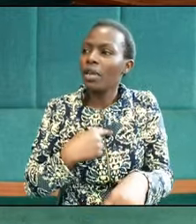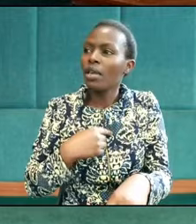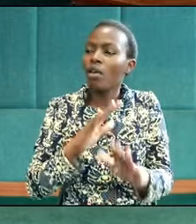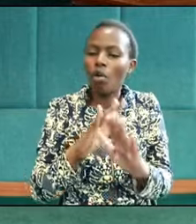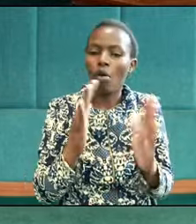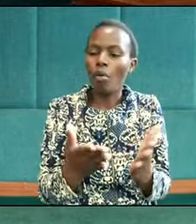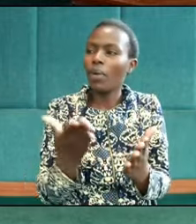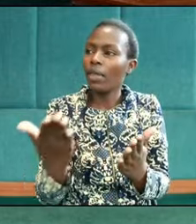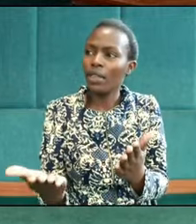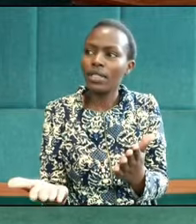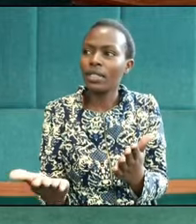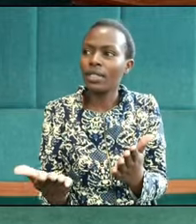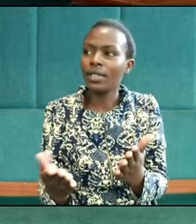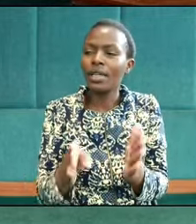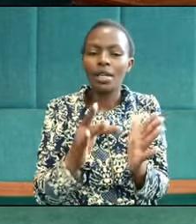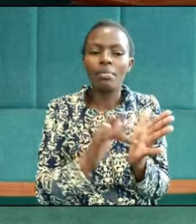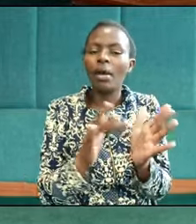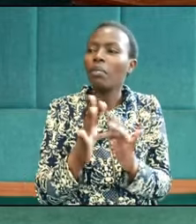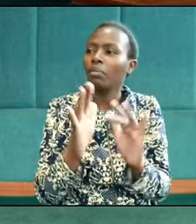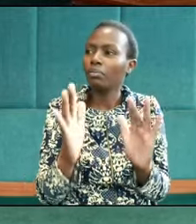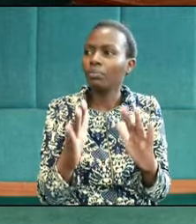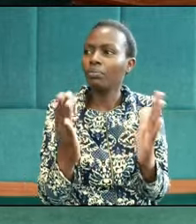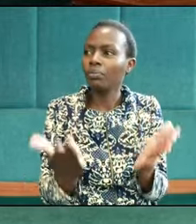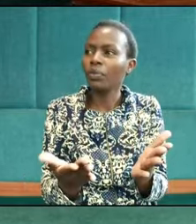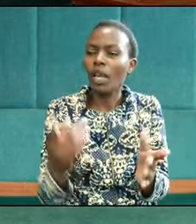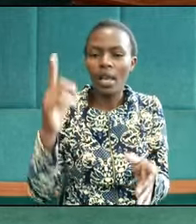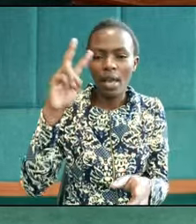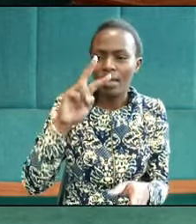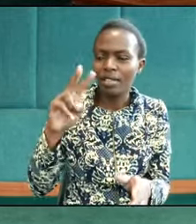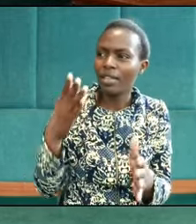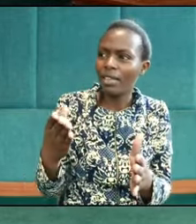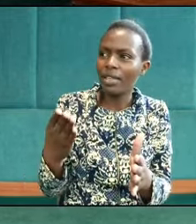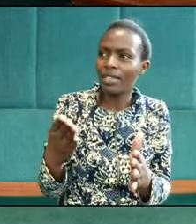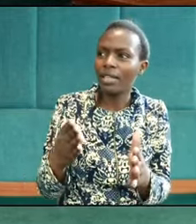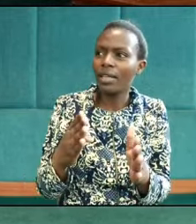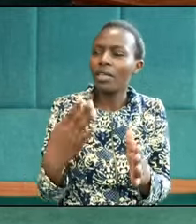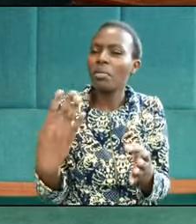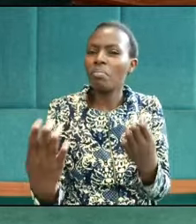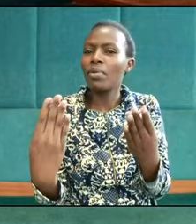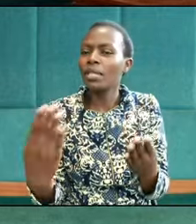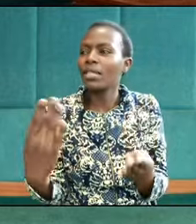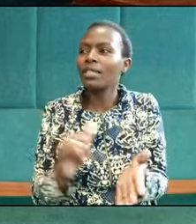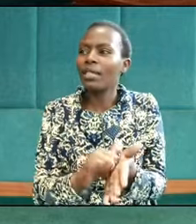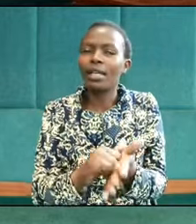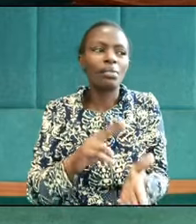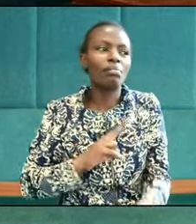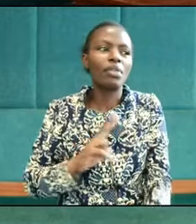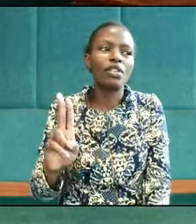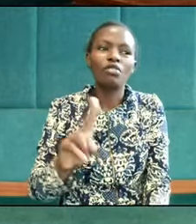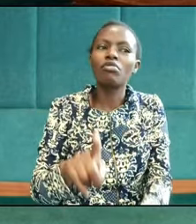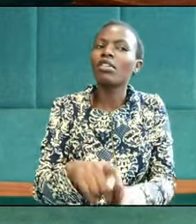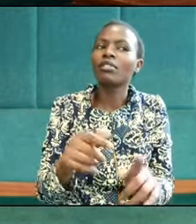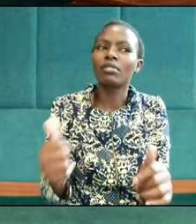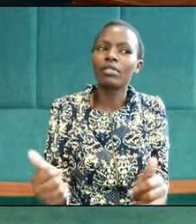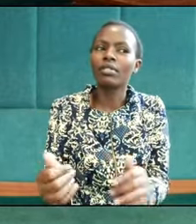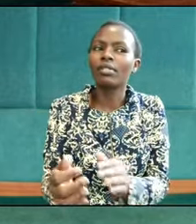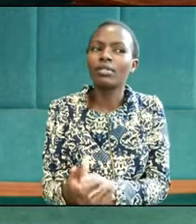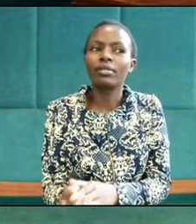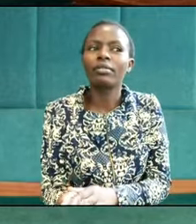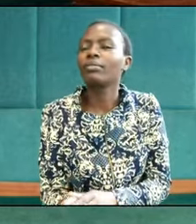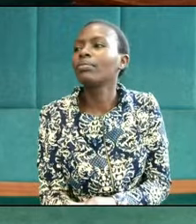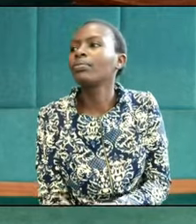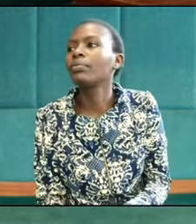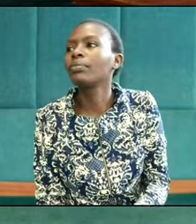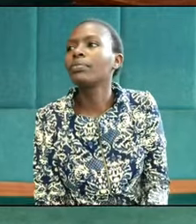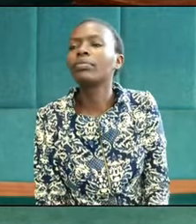pictures that I use as a bookmark. But I actually know that these are not actually the people who are special to me. They're just